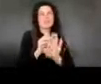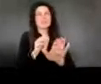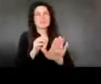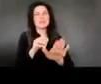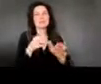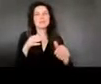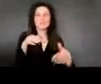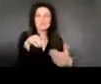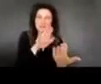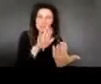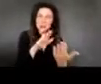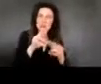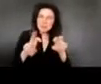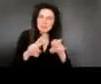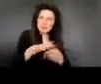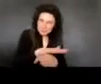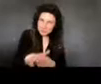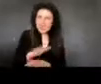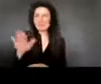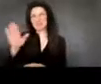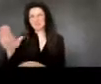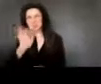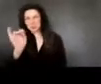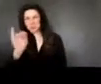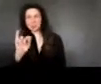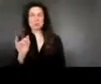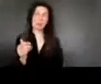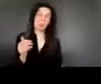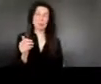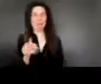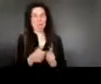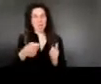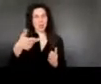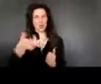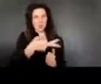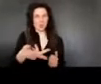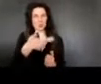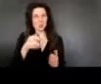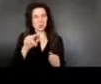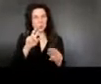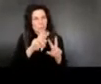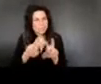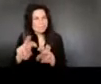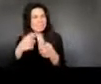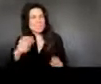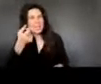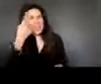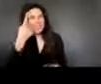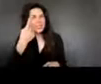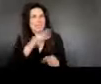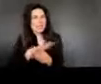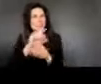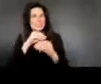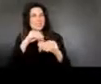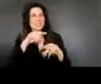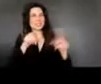that I have seen in all these papers. And that was really papers and works. That was really interesting for me.